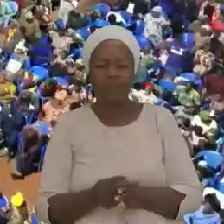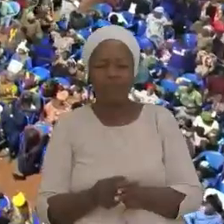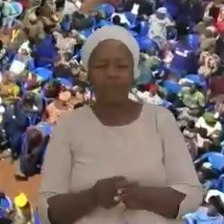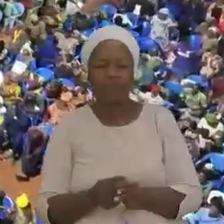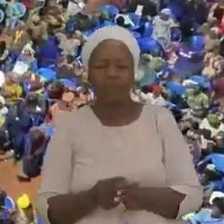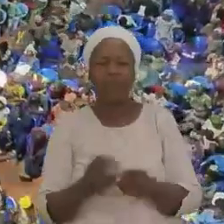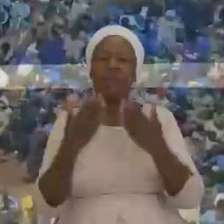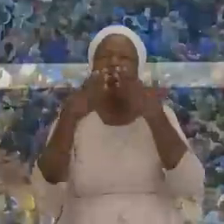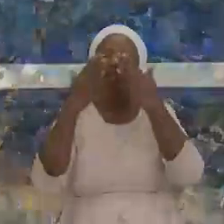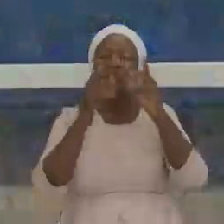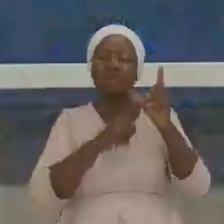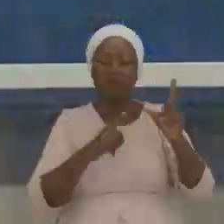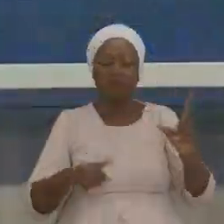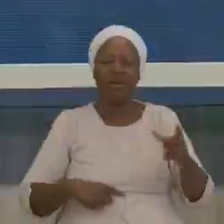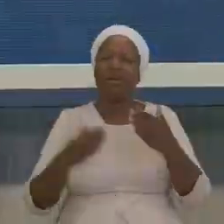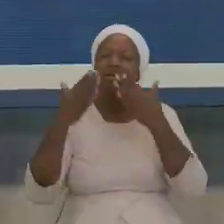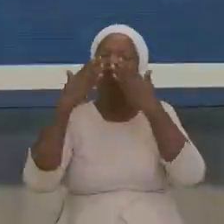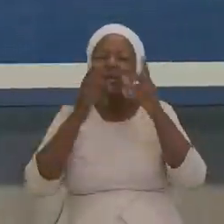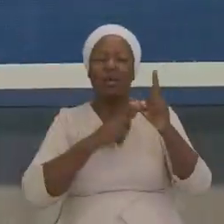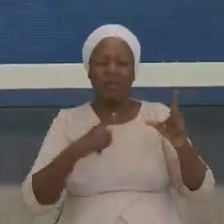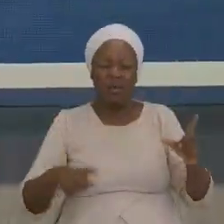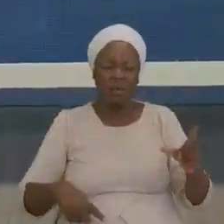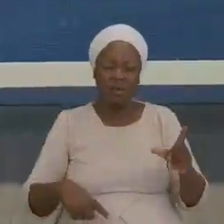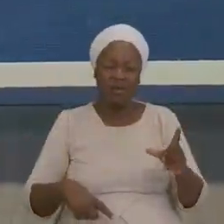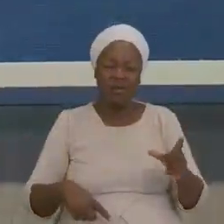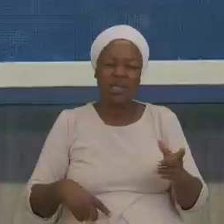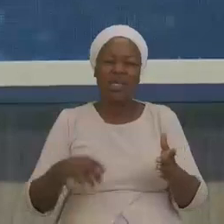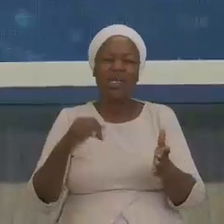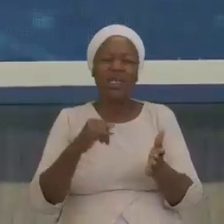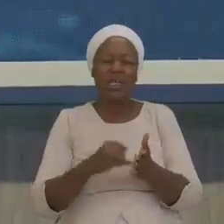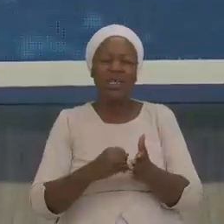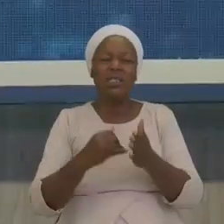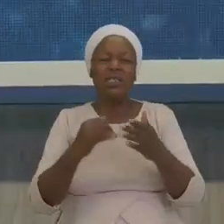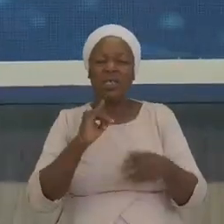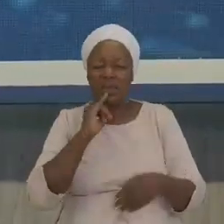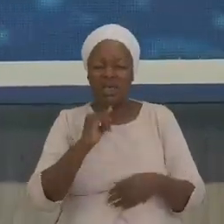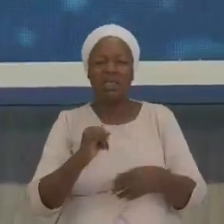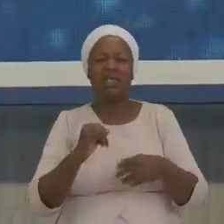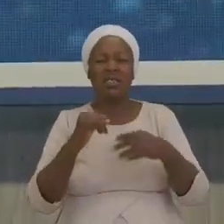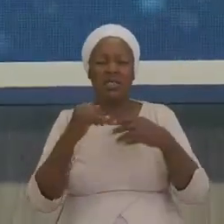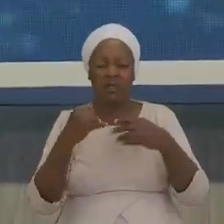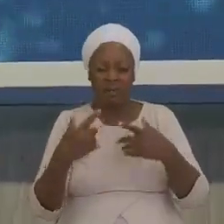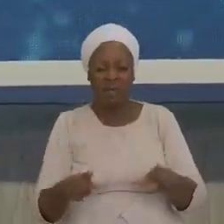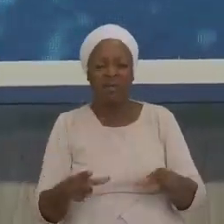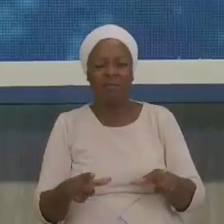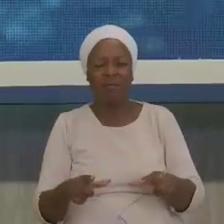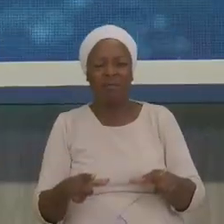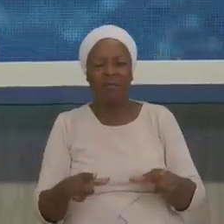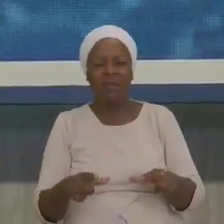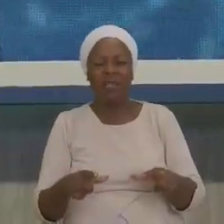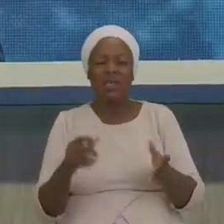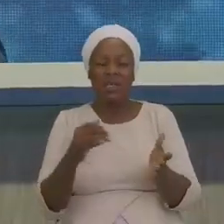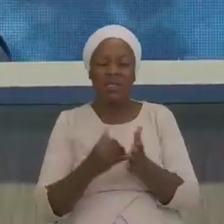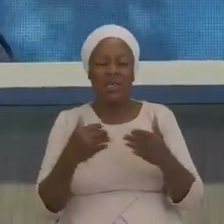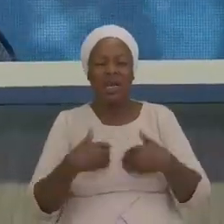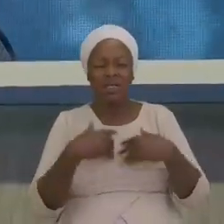Thank you, Lord. Thank you, Lord. It is done. You are